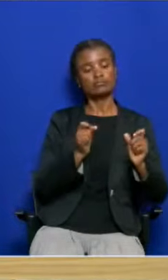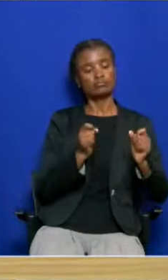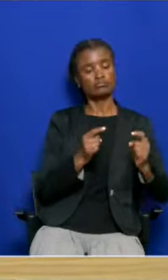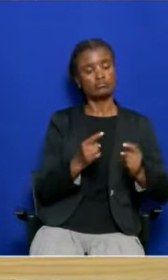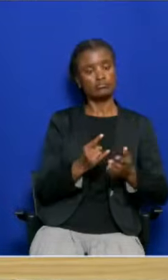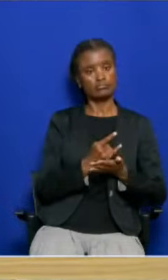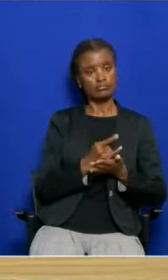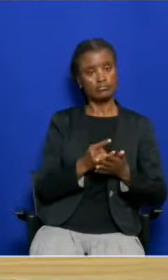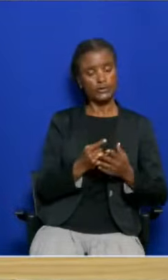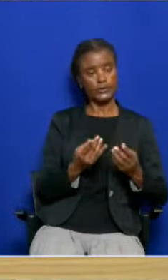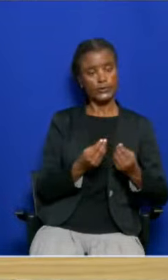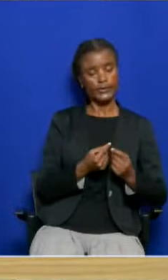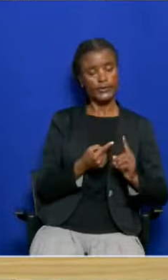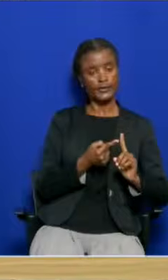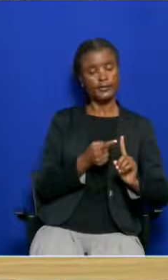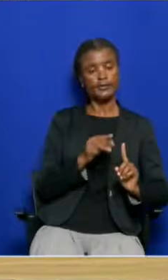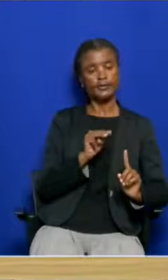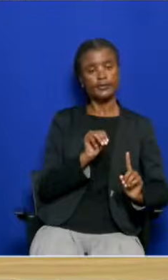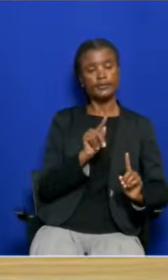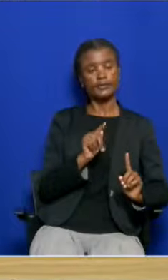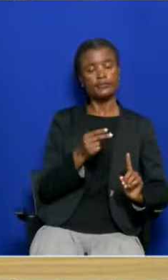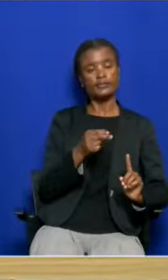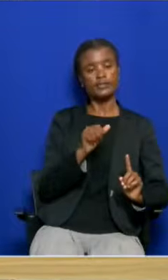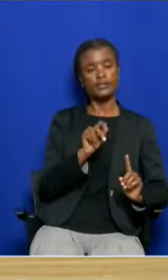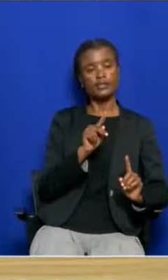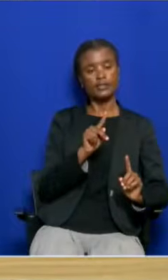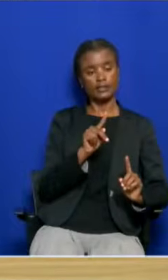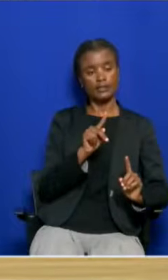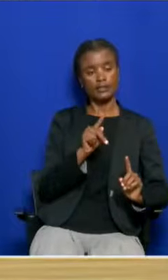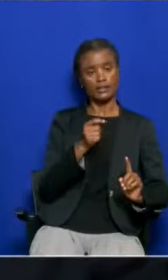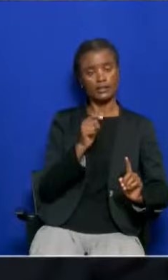7. 89.